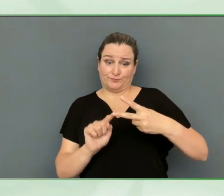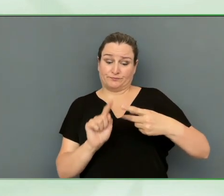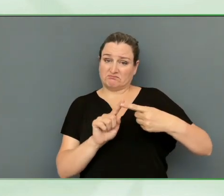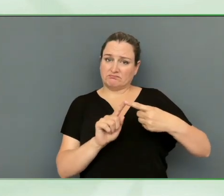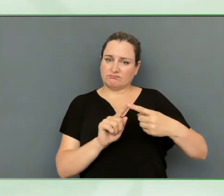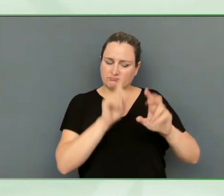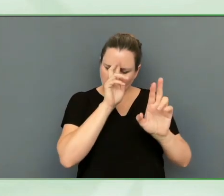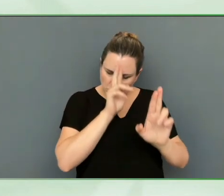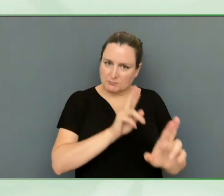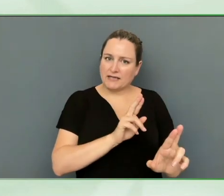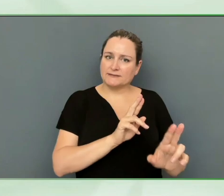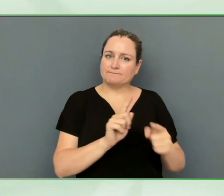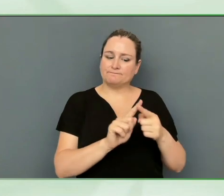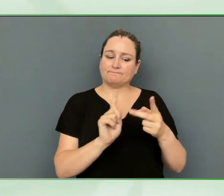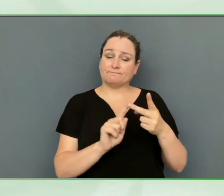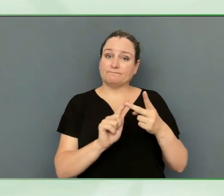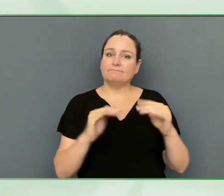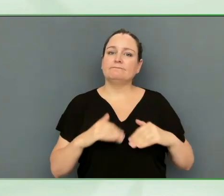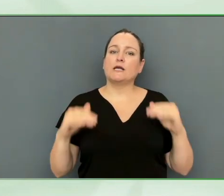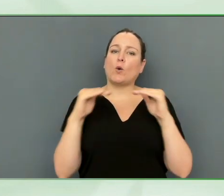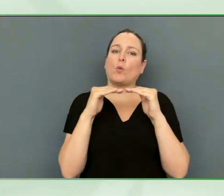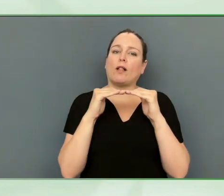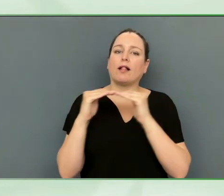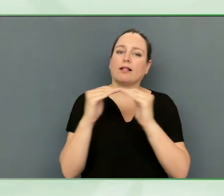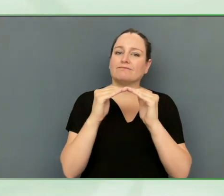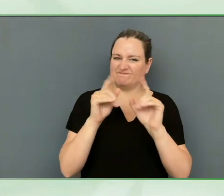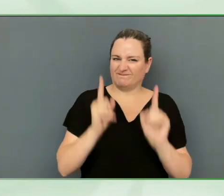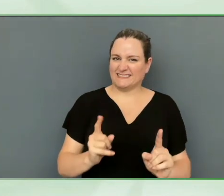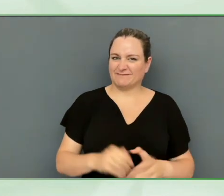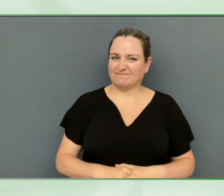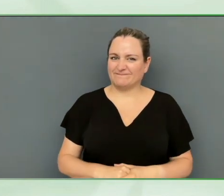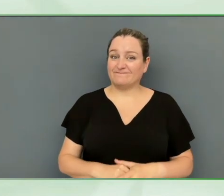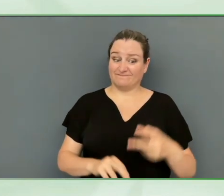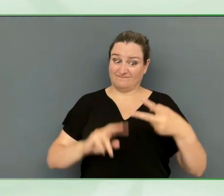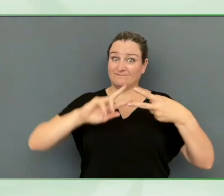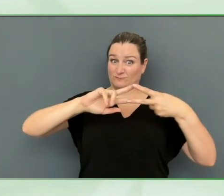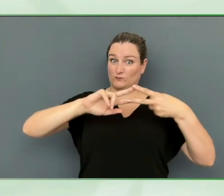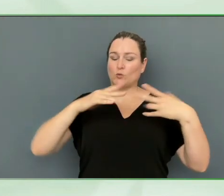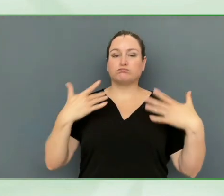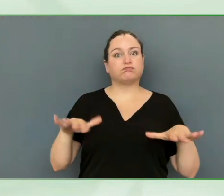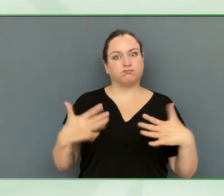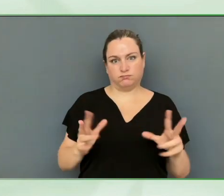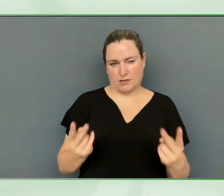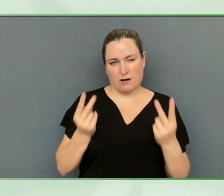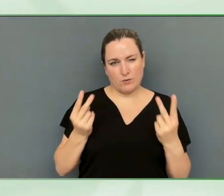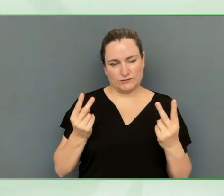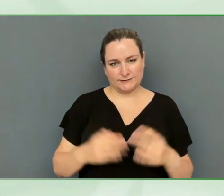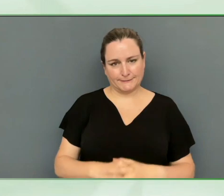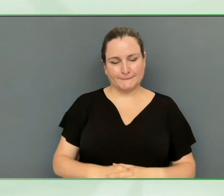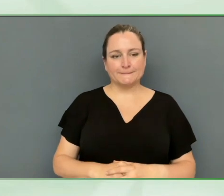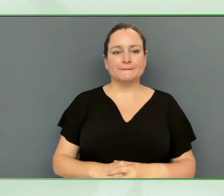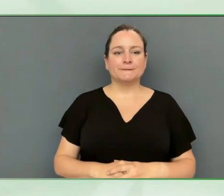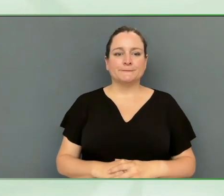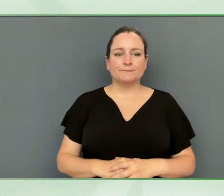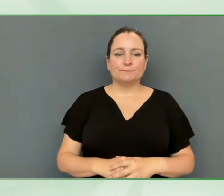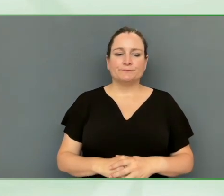I think those are the two main pillars we need. Okay, so these are really large words. What we